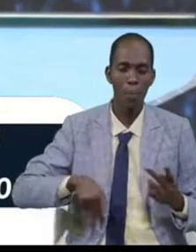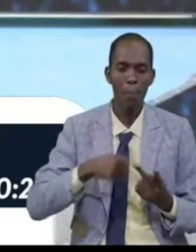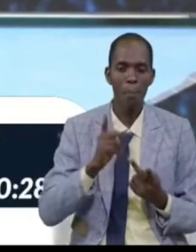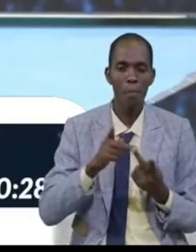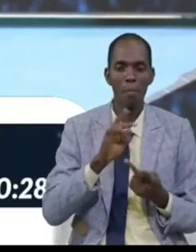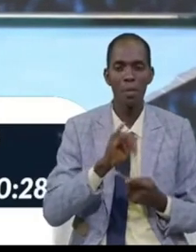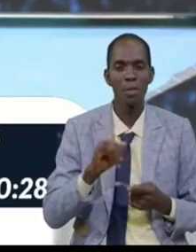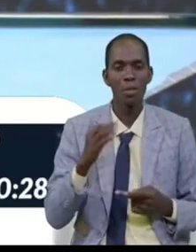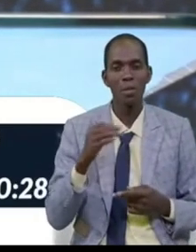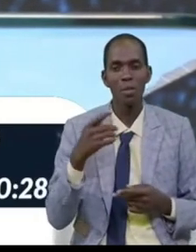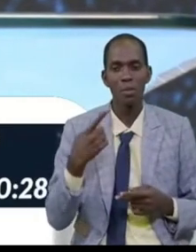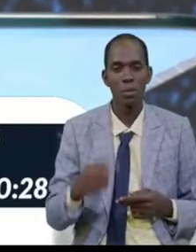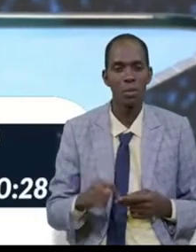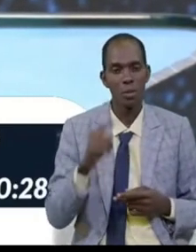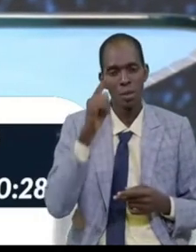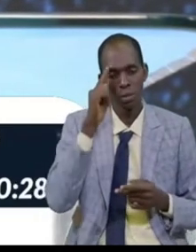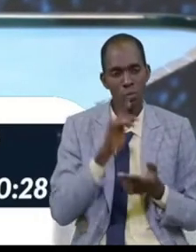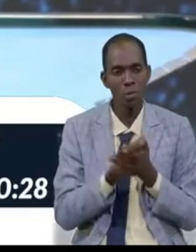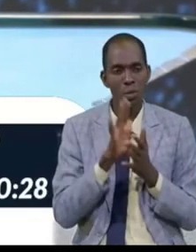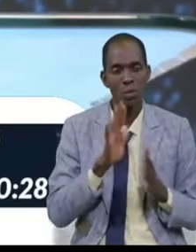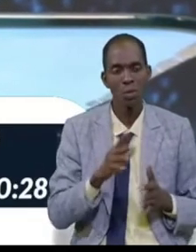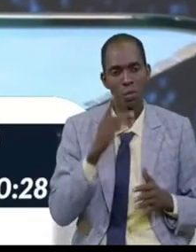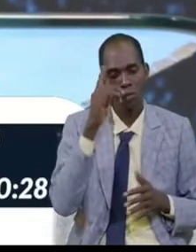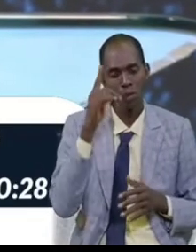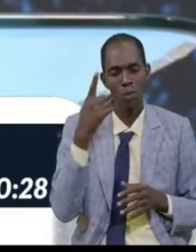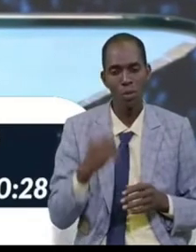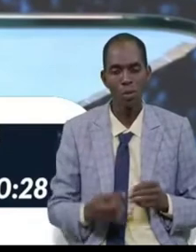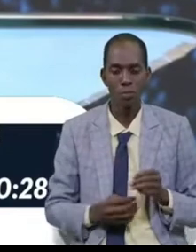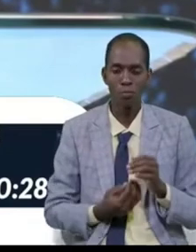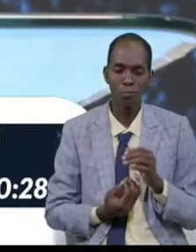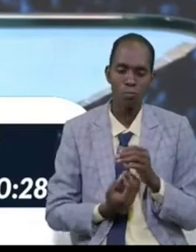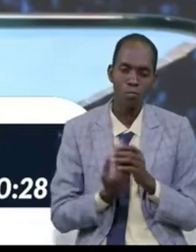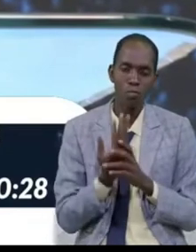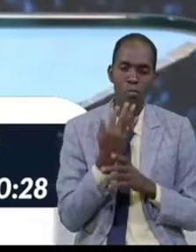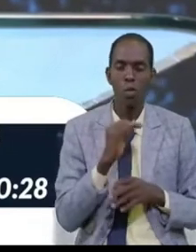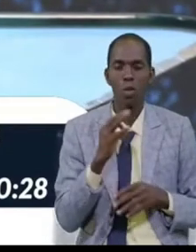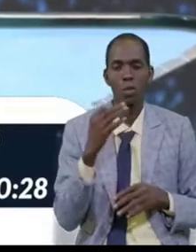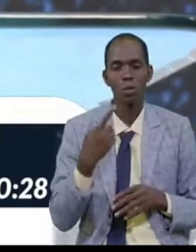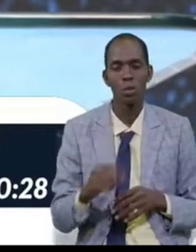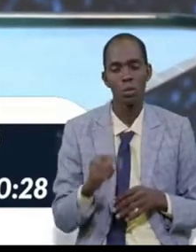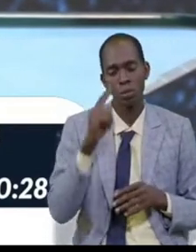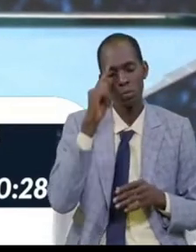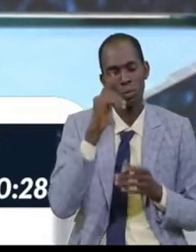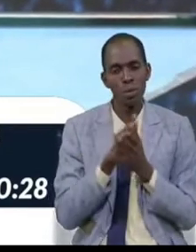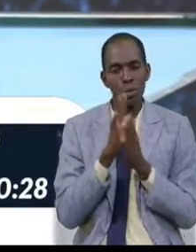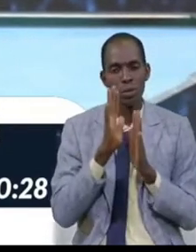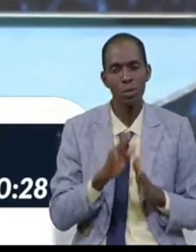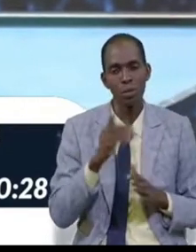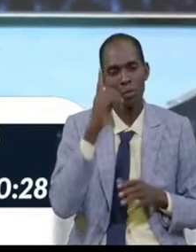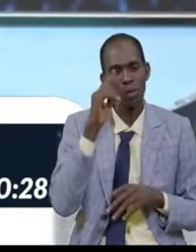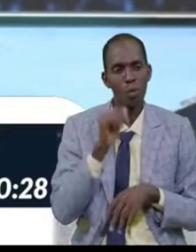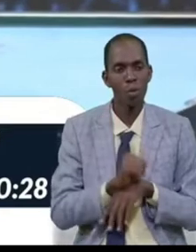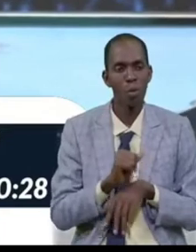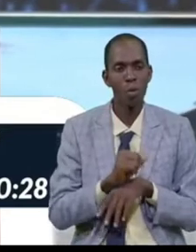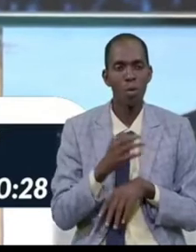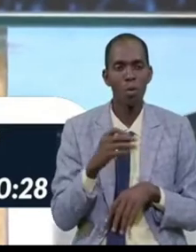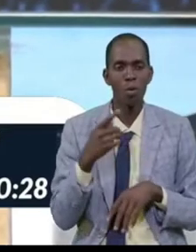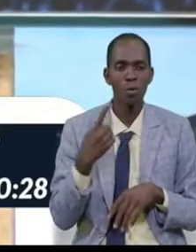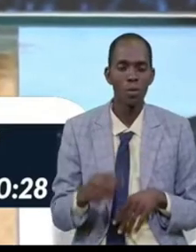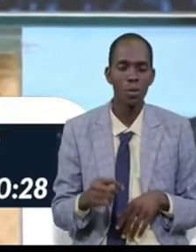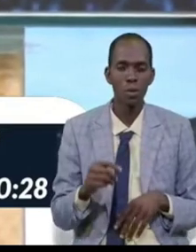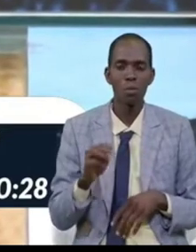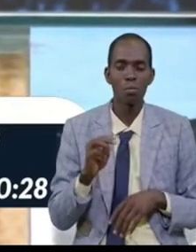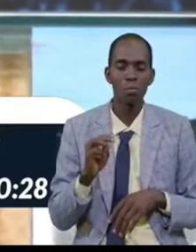perfecting of the saints, for the maturing of the saints, for the work of the ministry, for